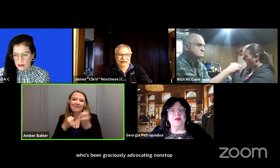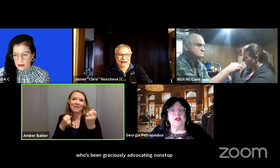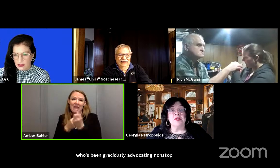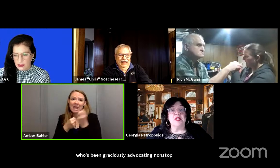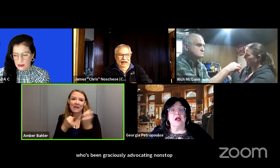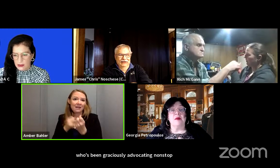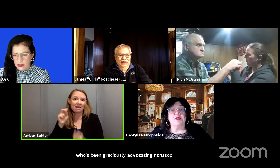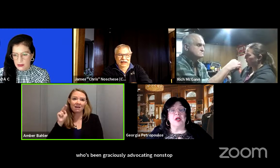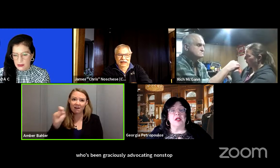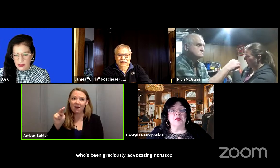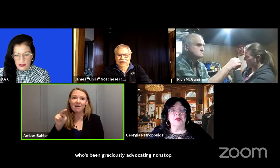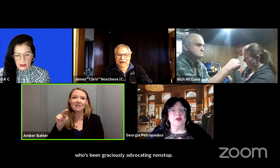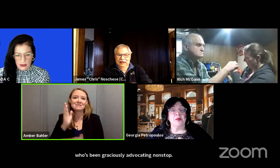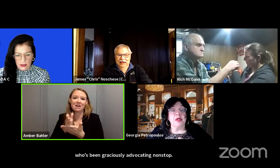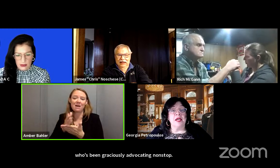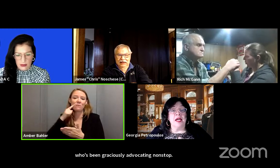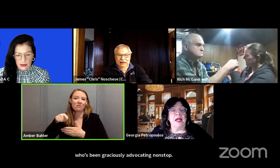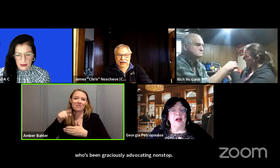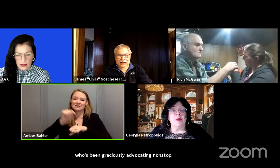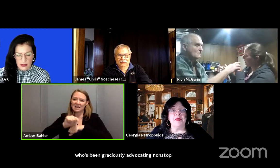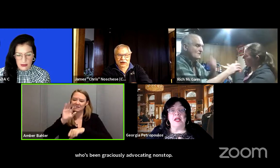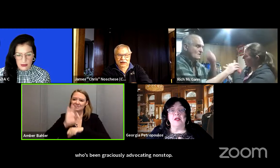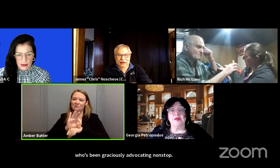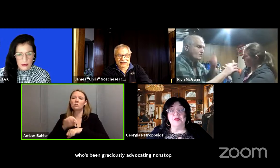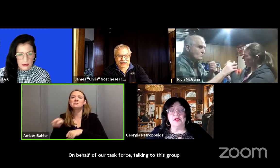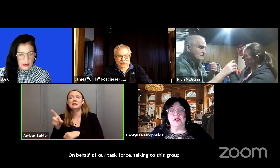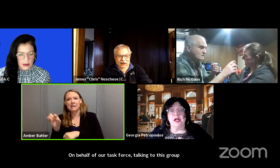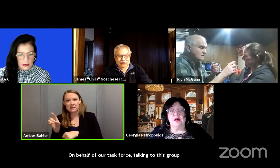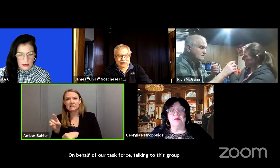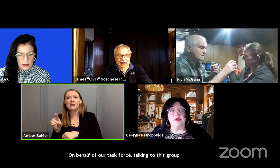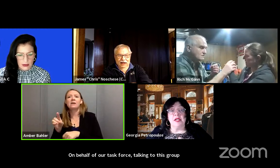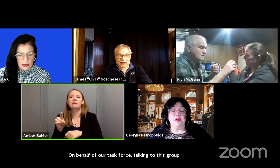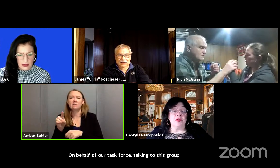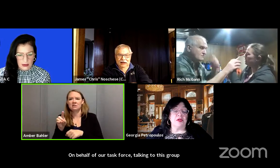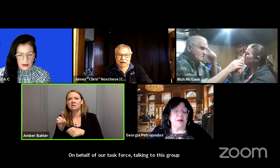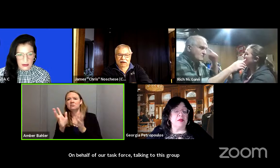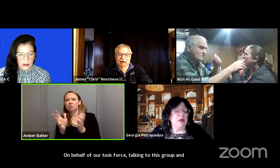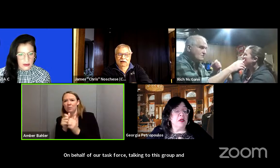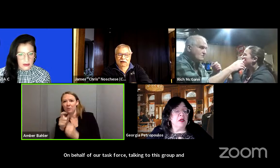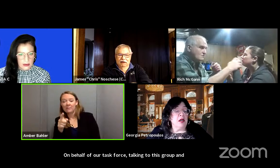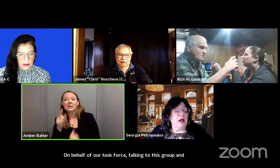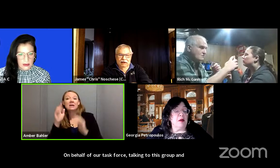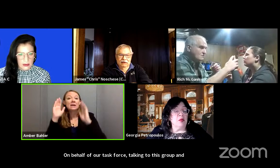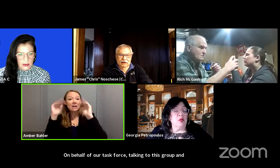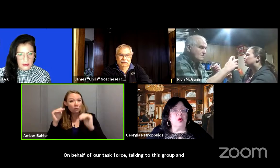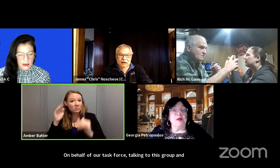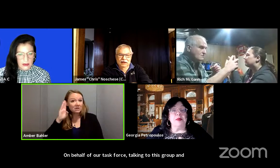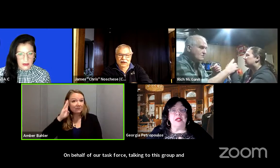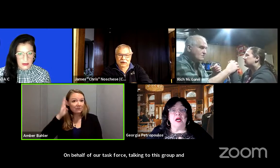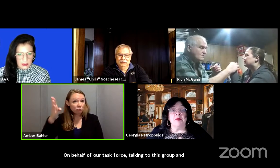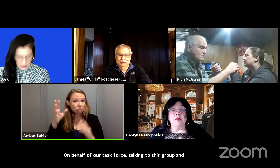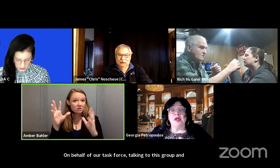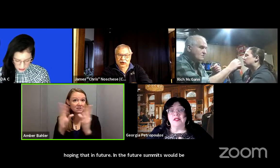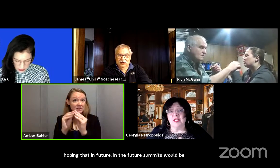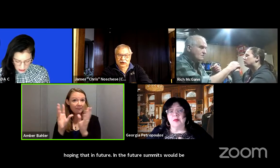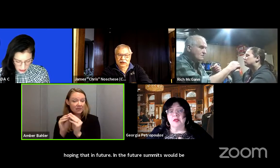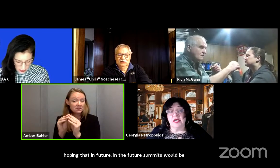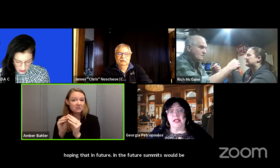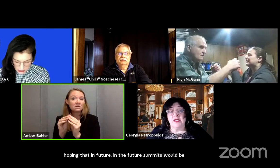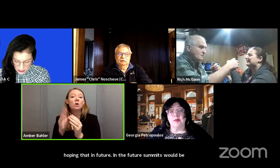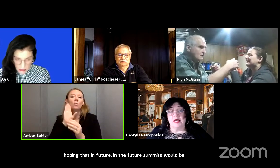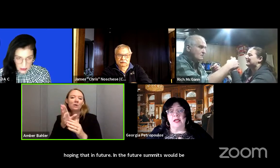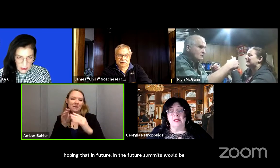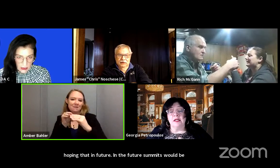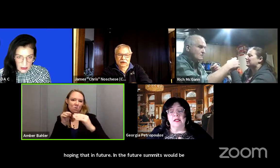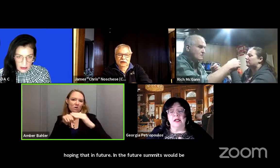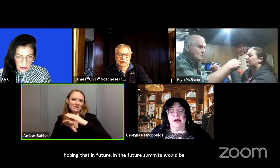our task force, is talking to this group and hoping that in future, any future summits would be more accessible